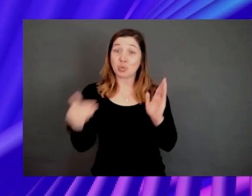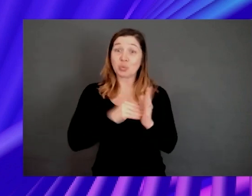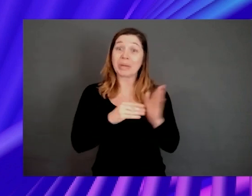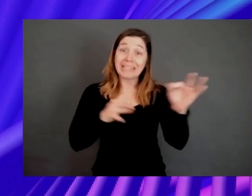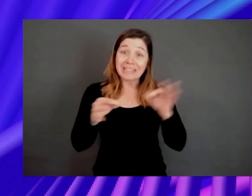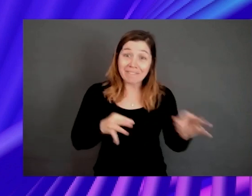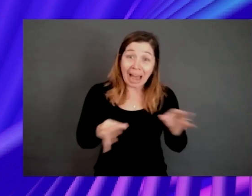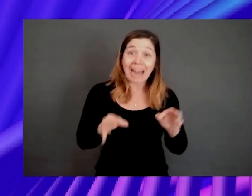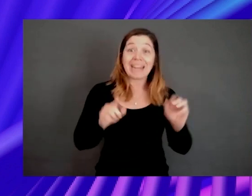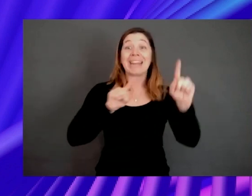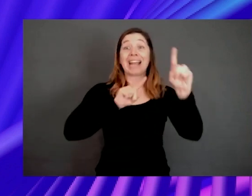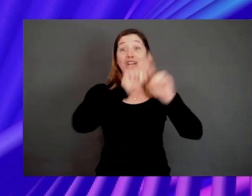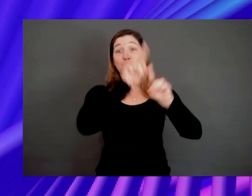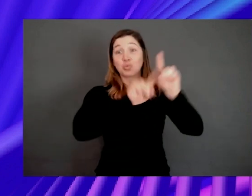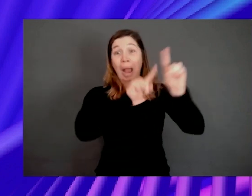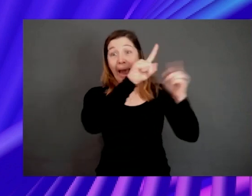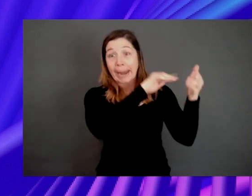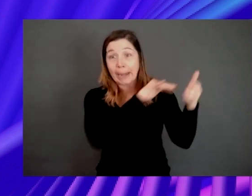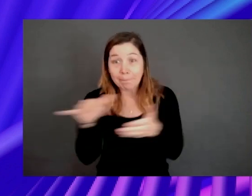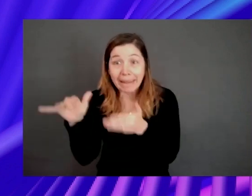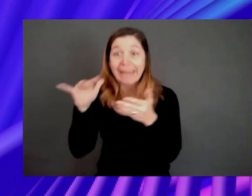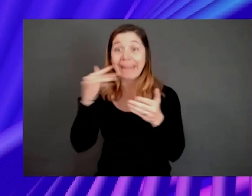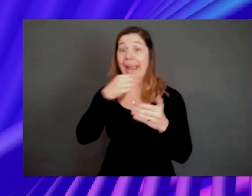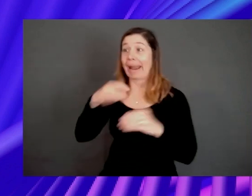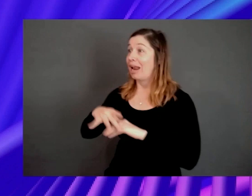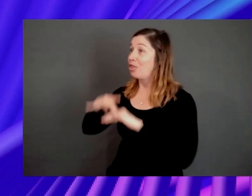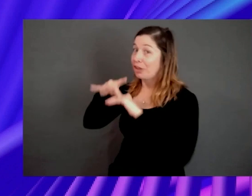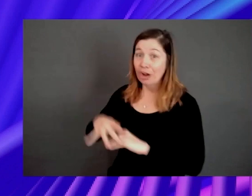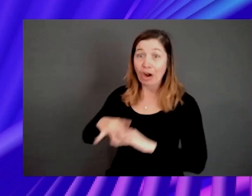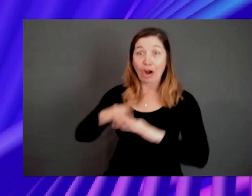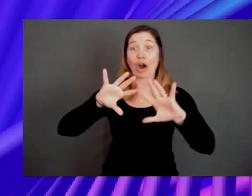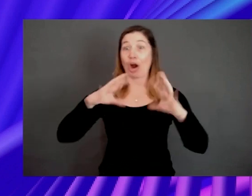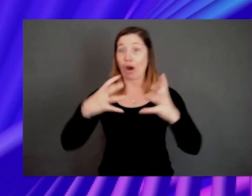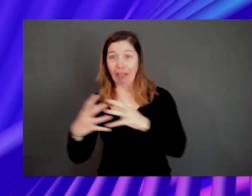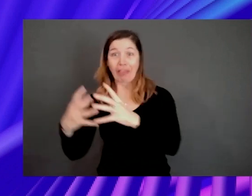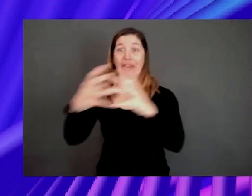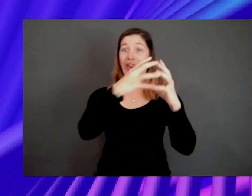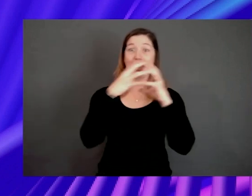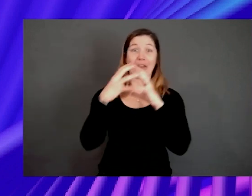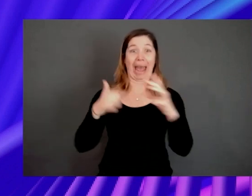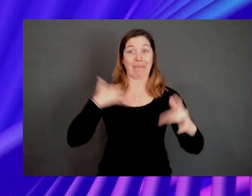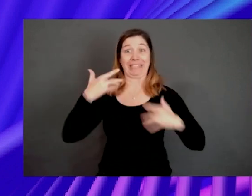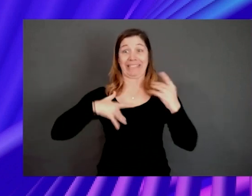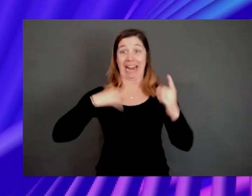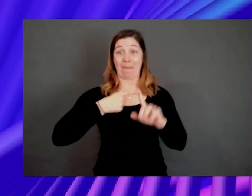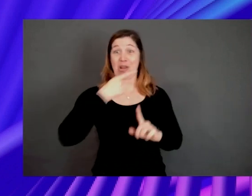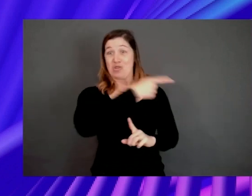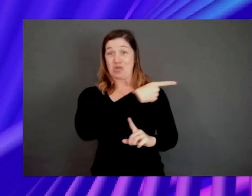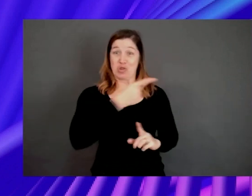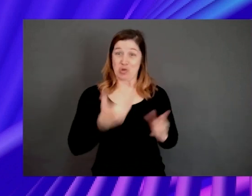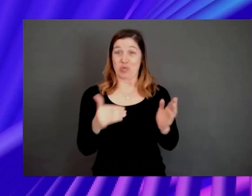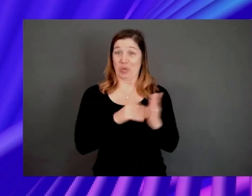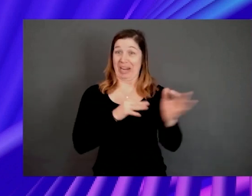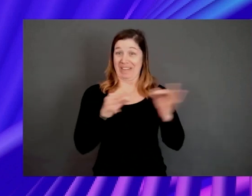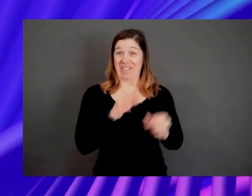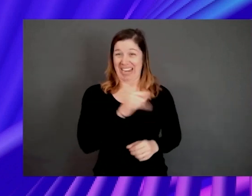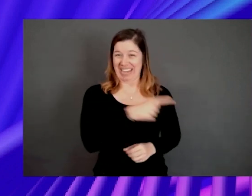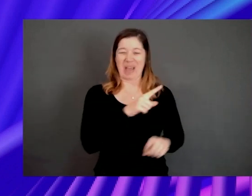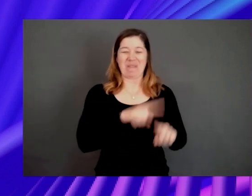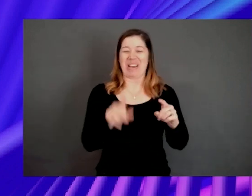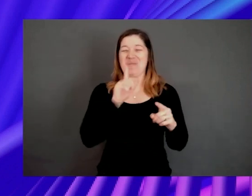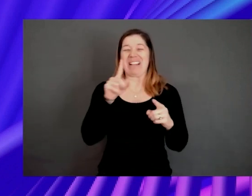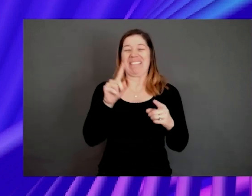Earth now circles the moon, I'm super excited about that, number one. I know. Number two, I feel like you're one of the